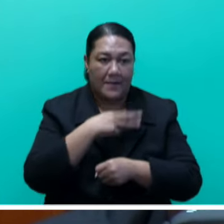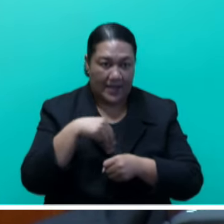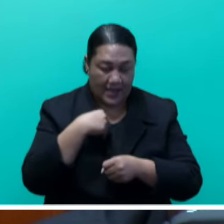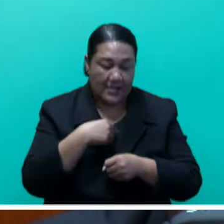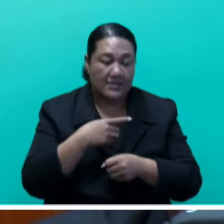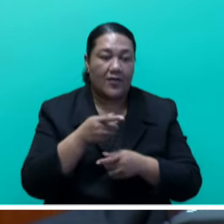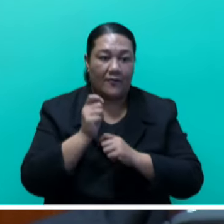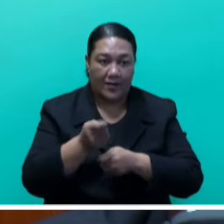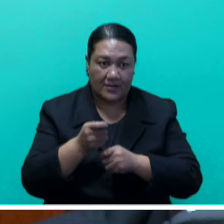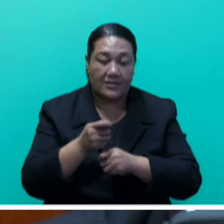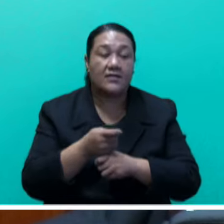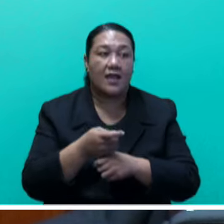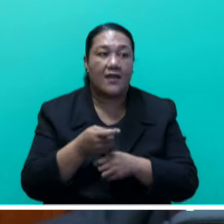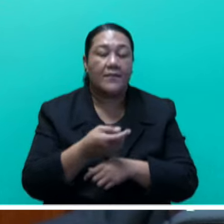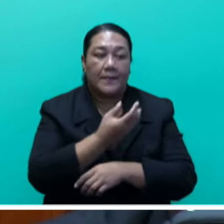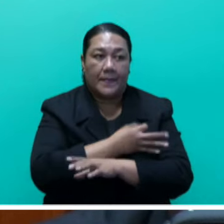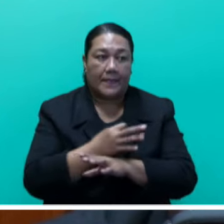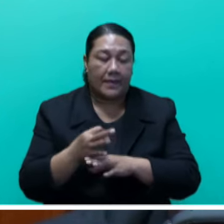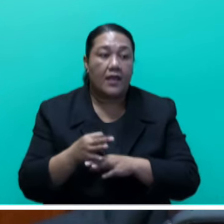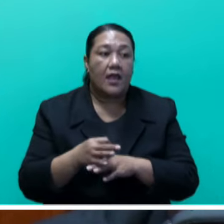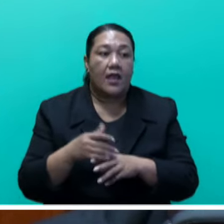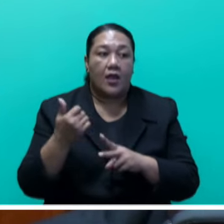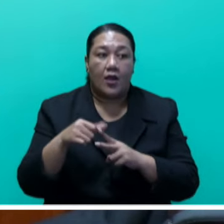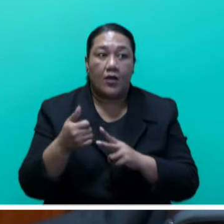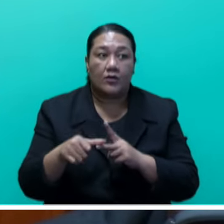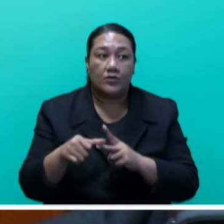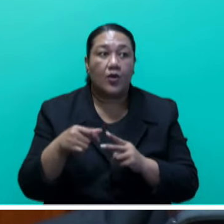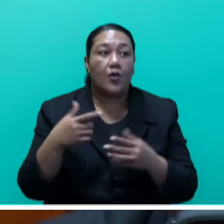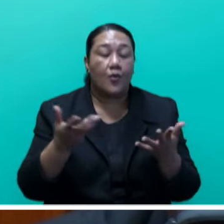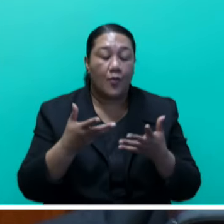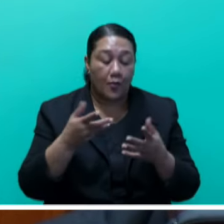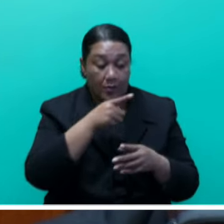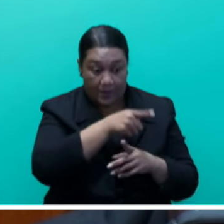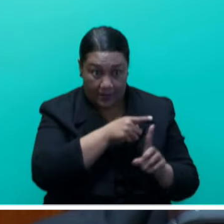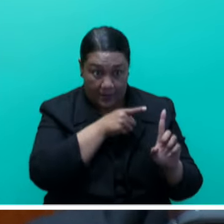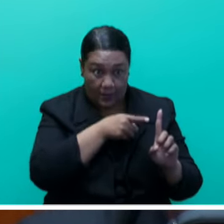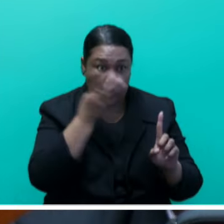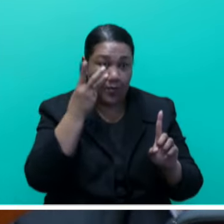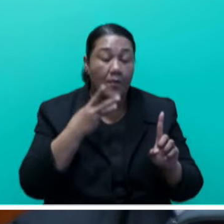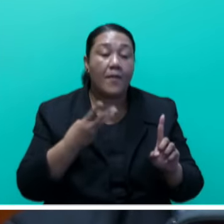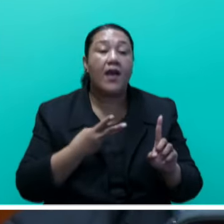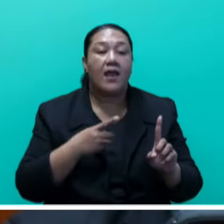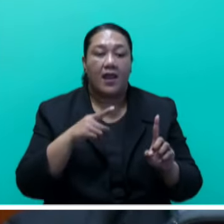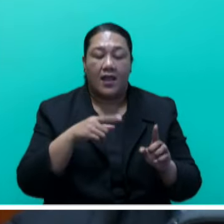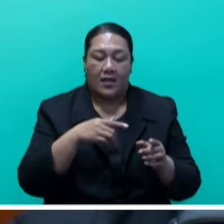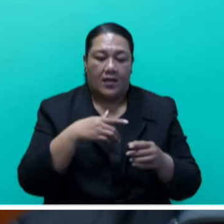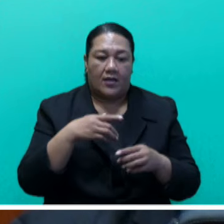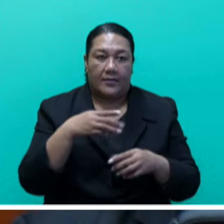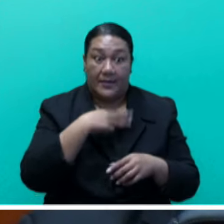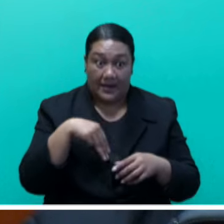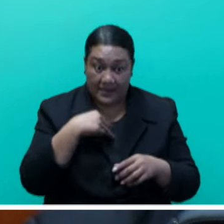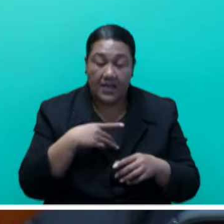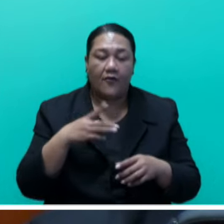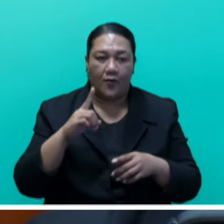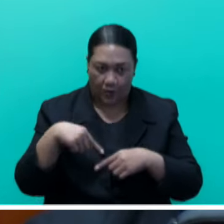commitment to promote women's national leadership, no matter where we sit in this House. I thank Honourable Ravu for his